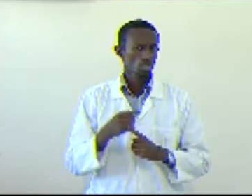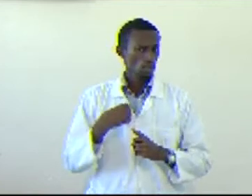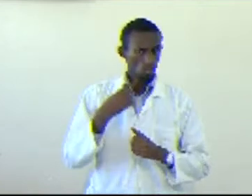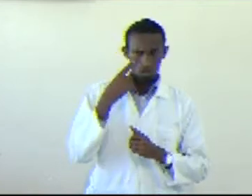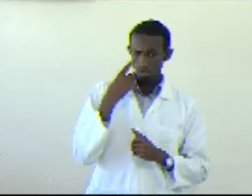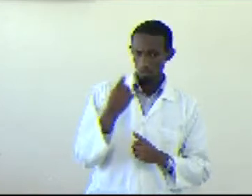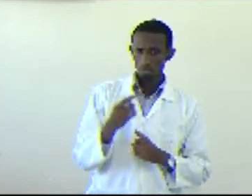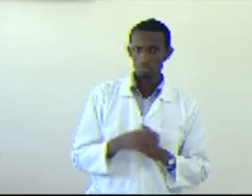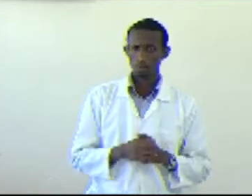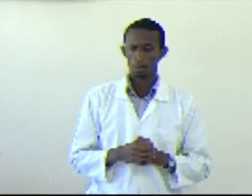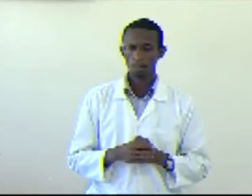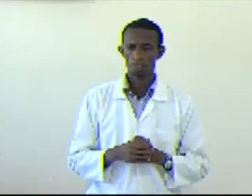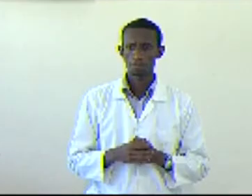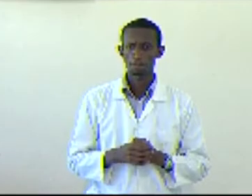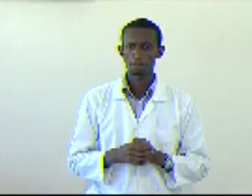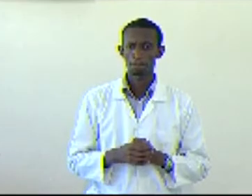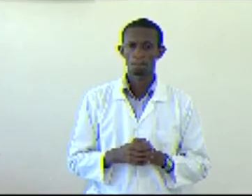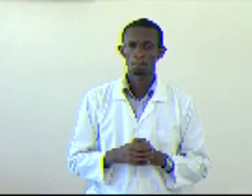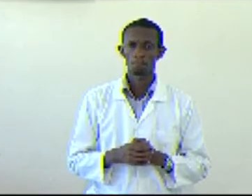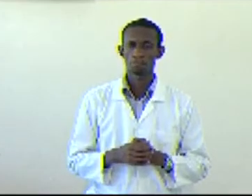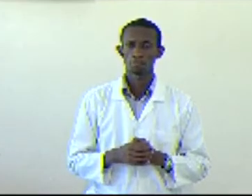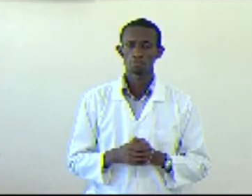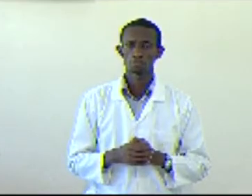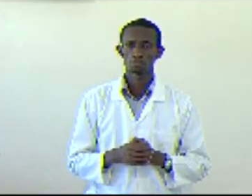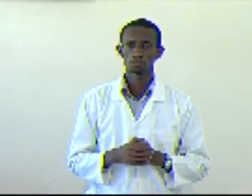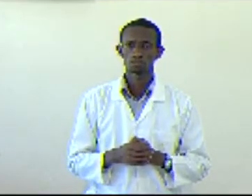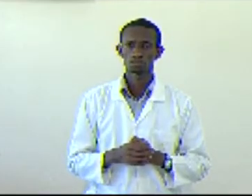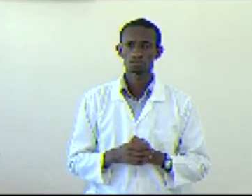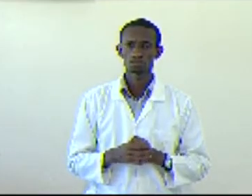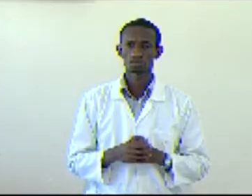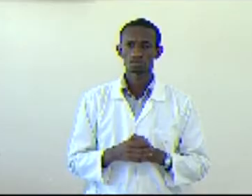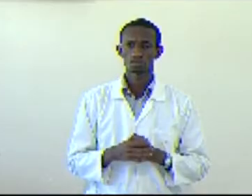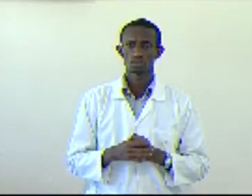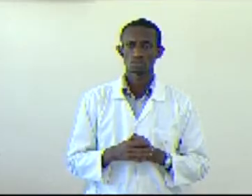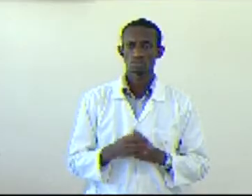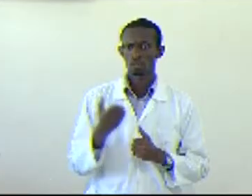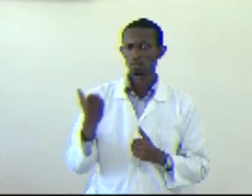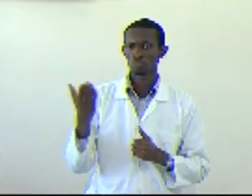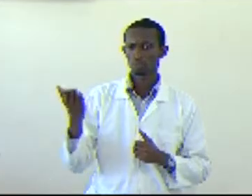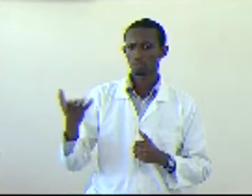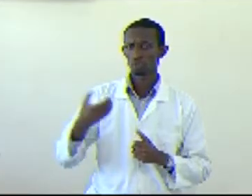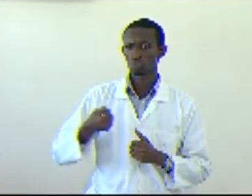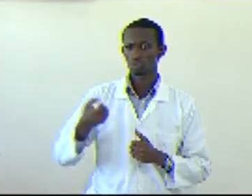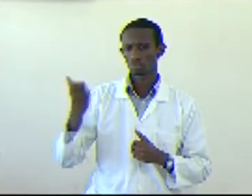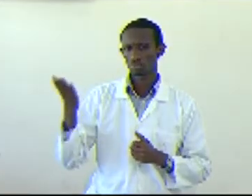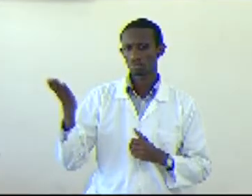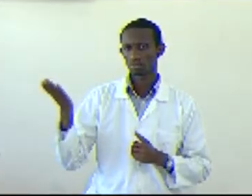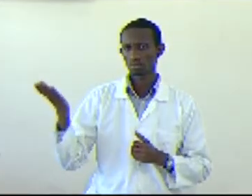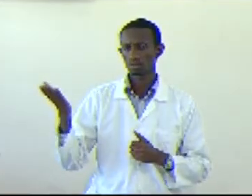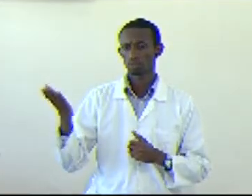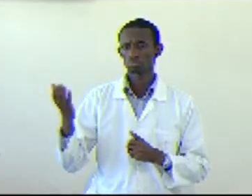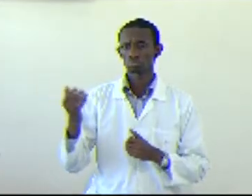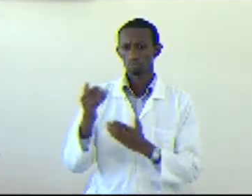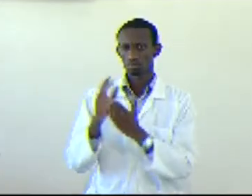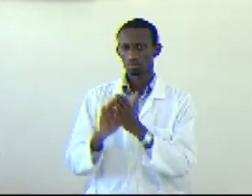considered is going now to be what we have in detail or into the explanations in